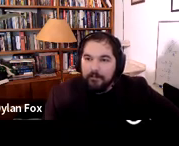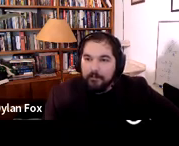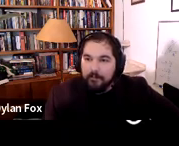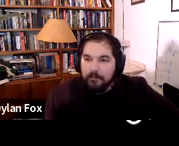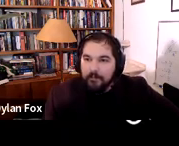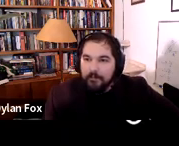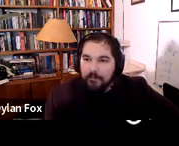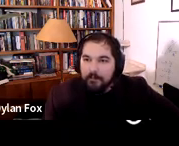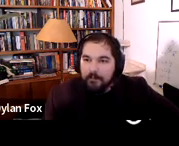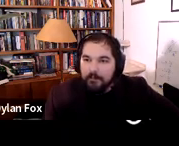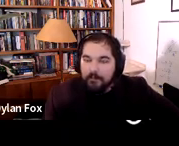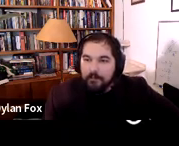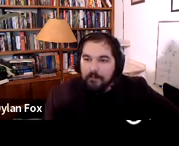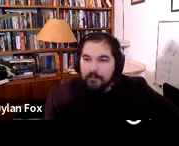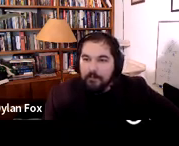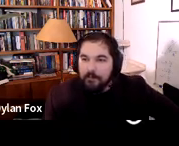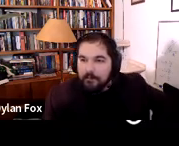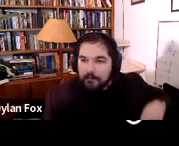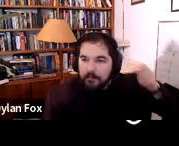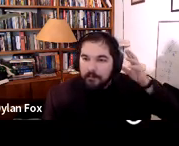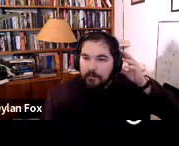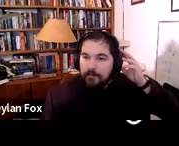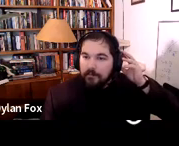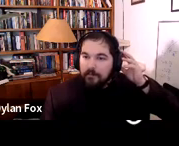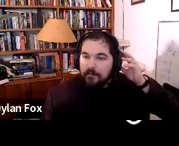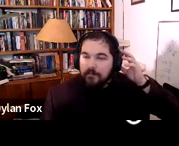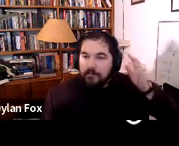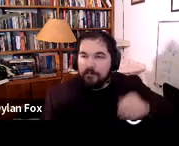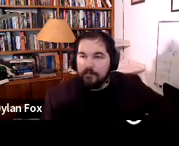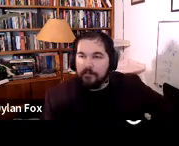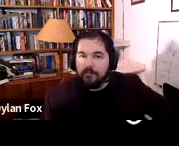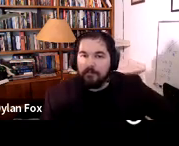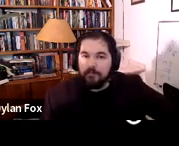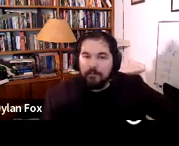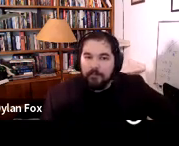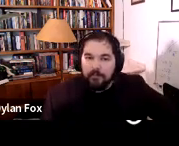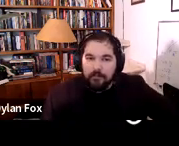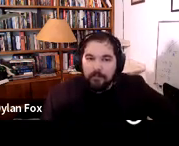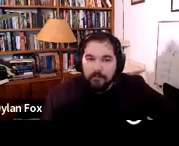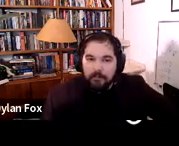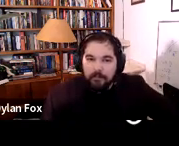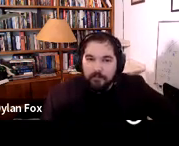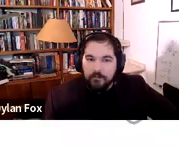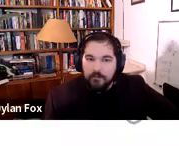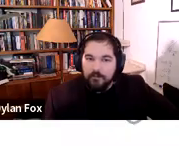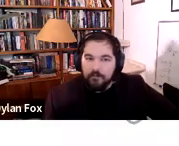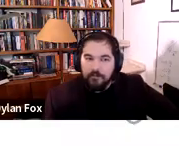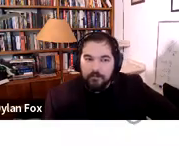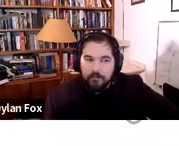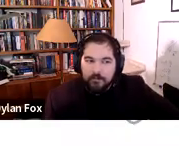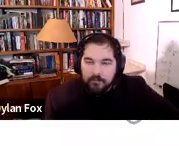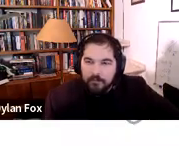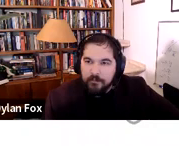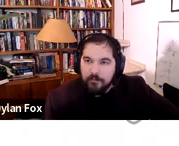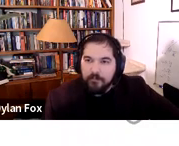I'm at Microsoft, and this is an area that's very important to us right now. And I guess my question is, how do